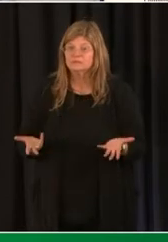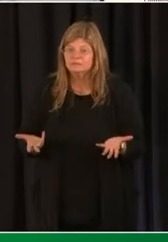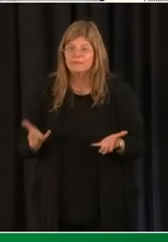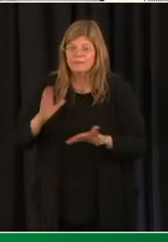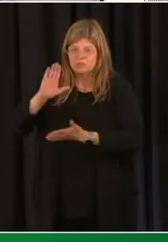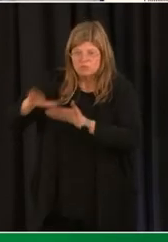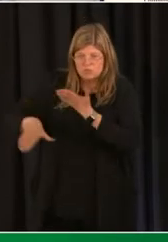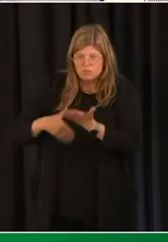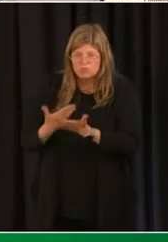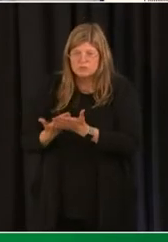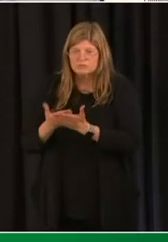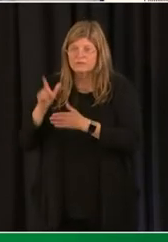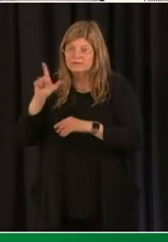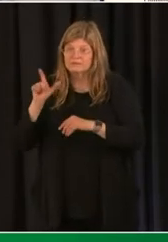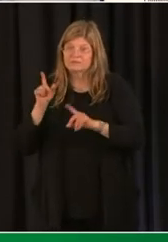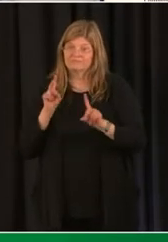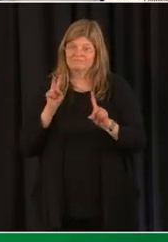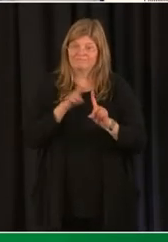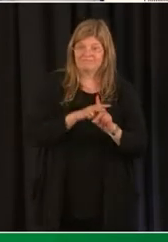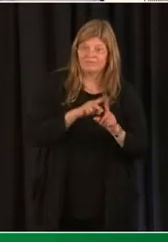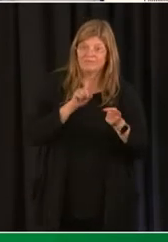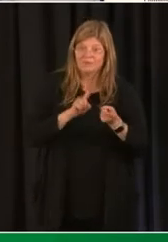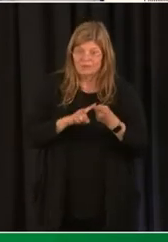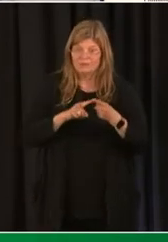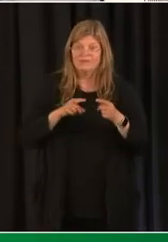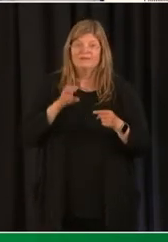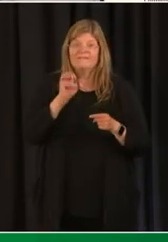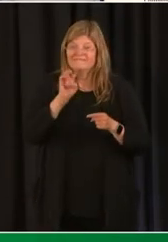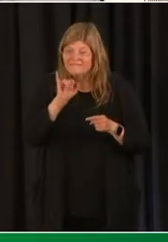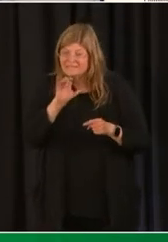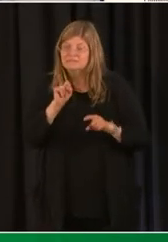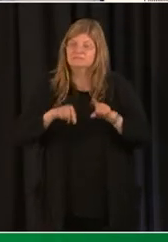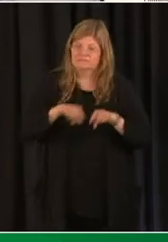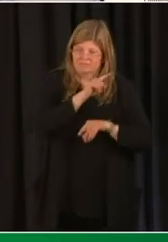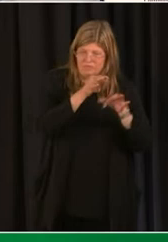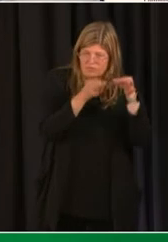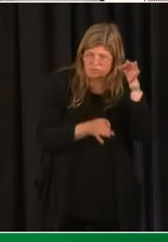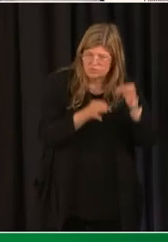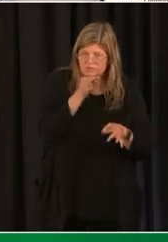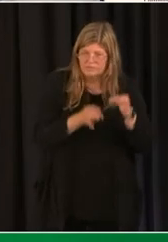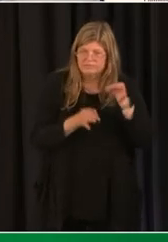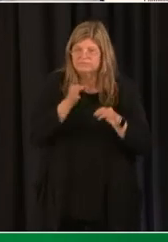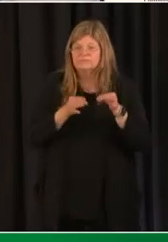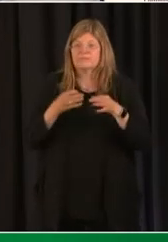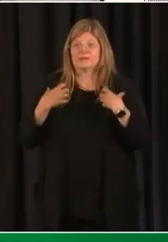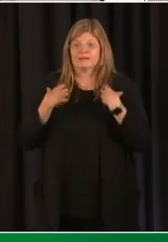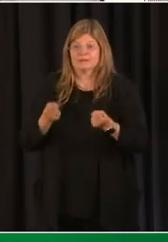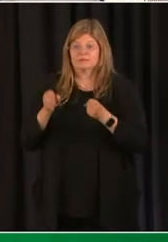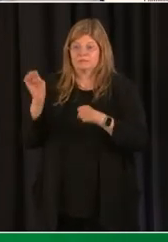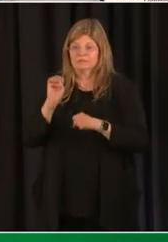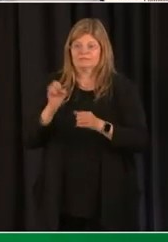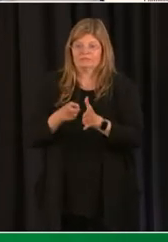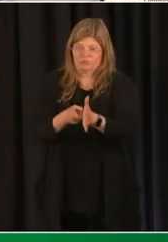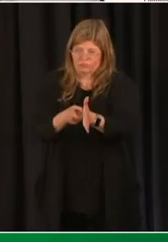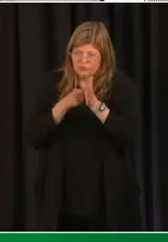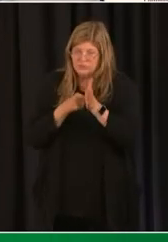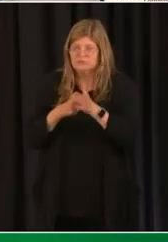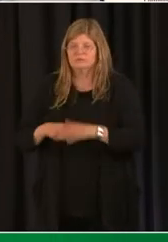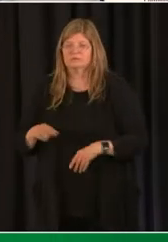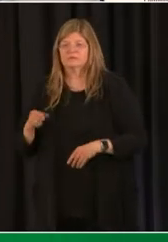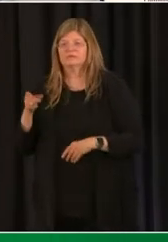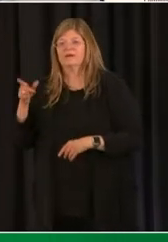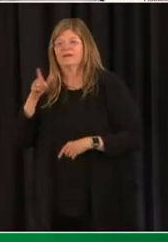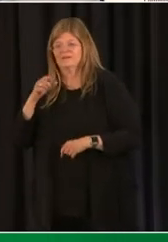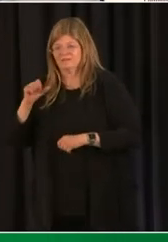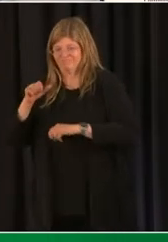from filing evictions with the courts during the public health emergency. Required both residential and commercial